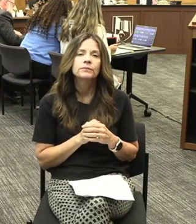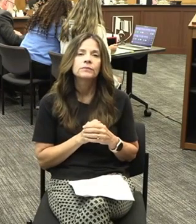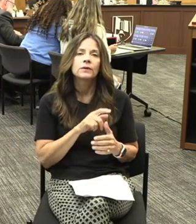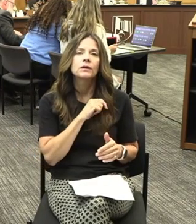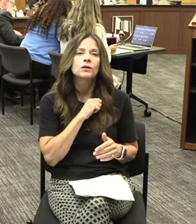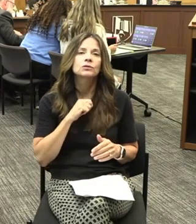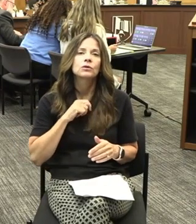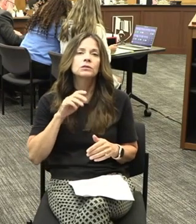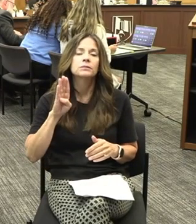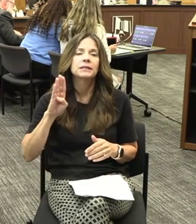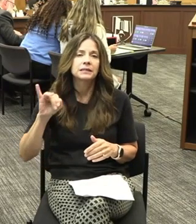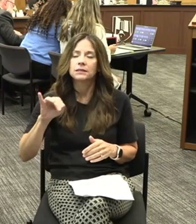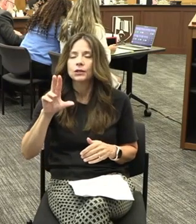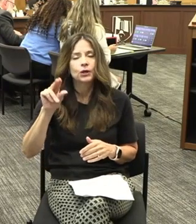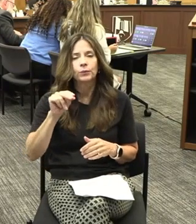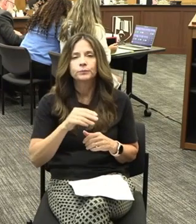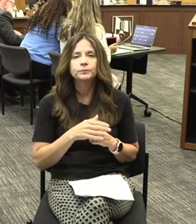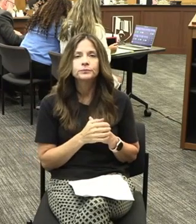trustee Buzinski, No.